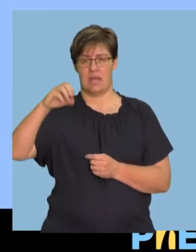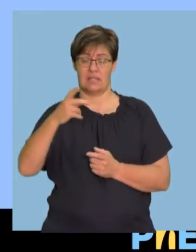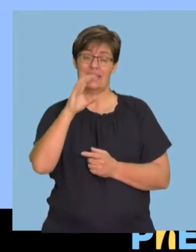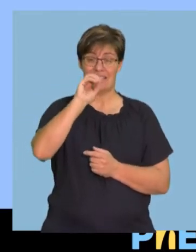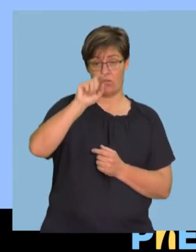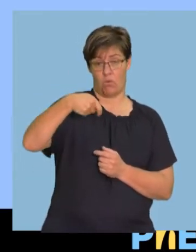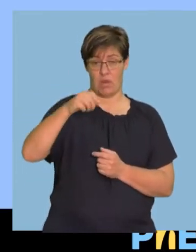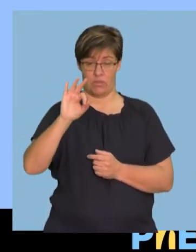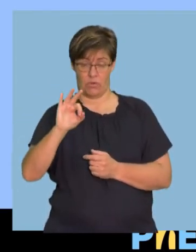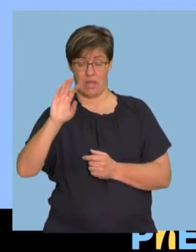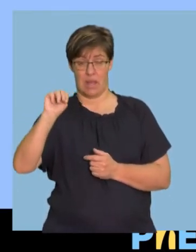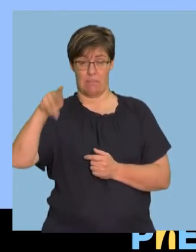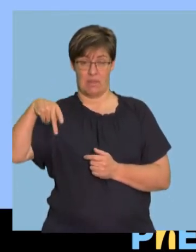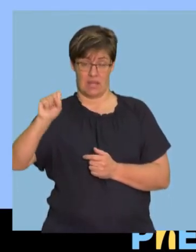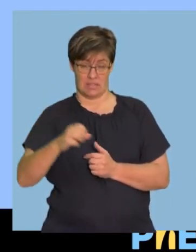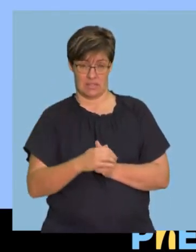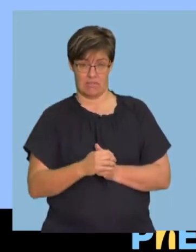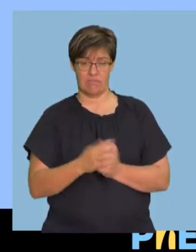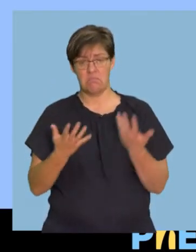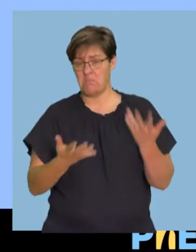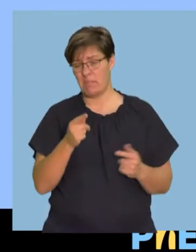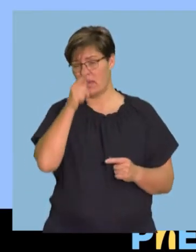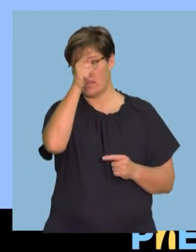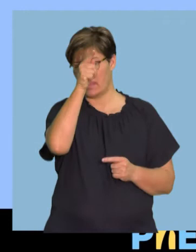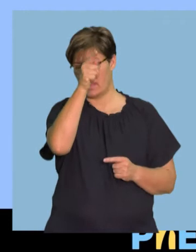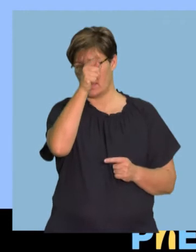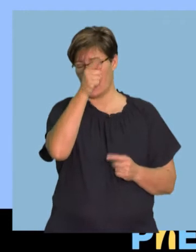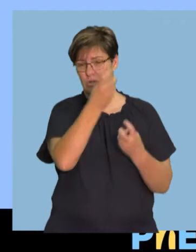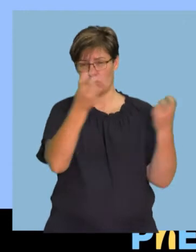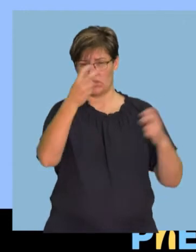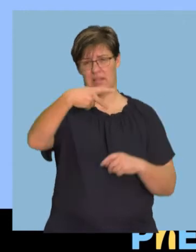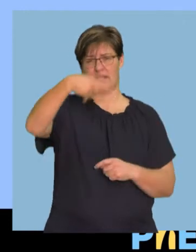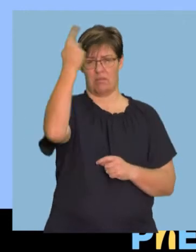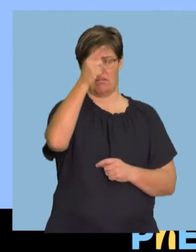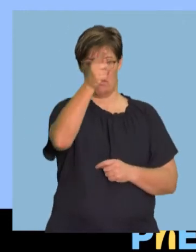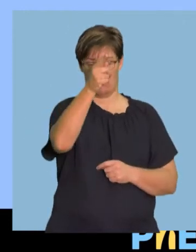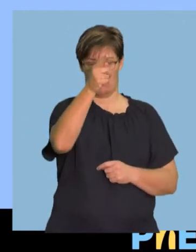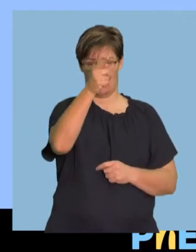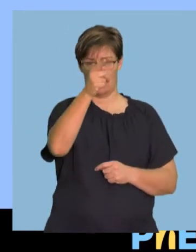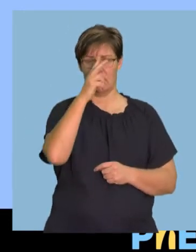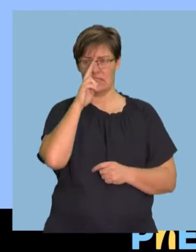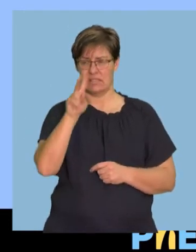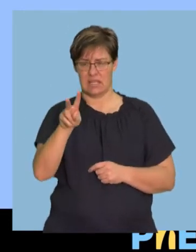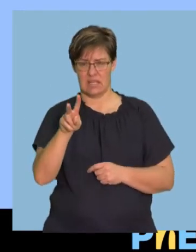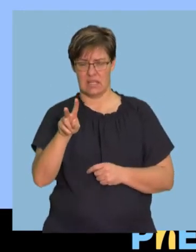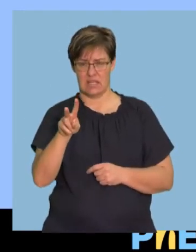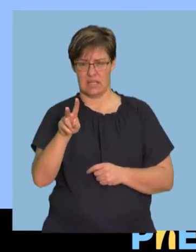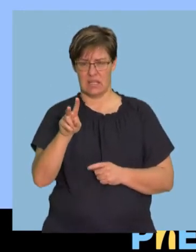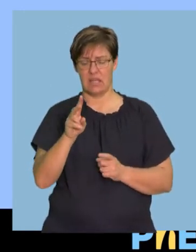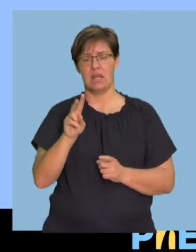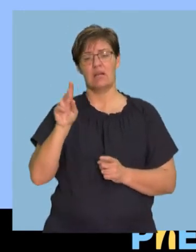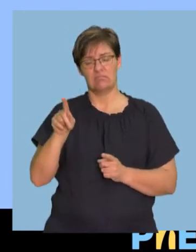0.3 amperes, okay? What if we double the voltage of the source and see how that affects the